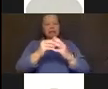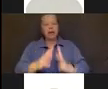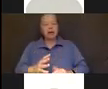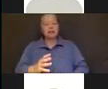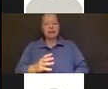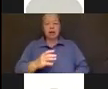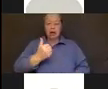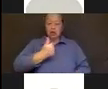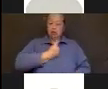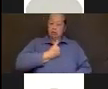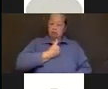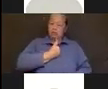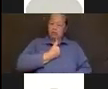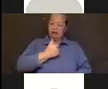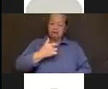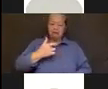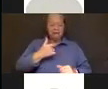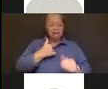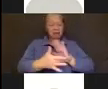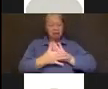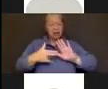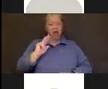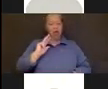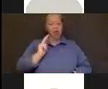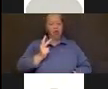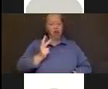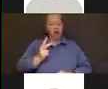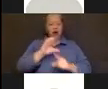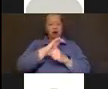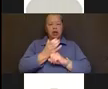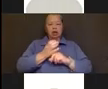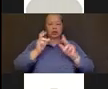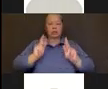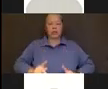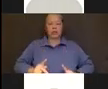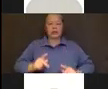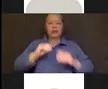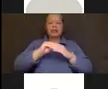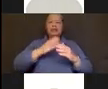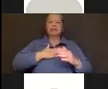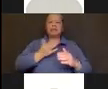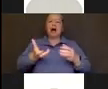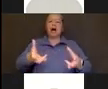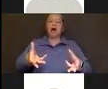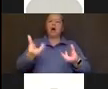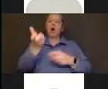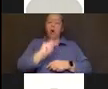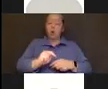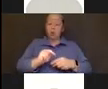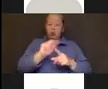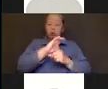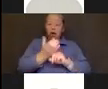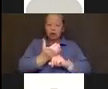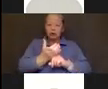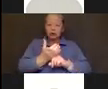as a third culture person in my own culture, in my own, the country of my